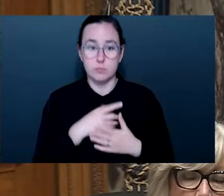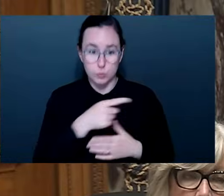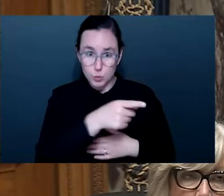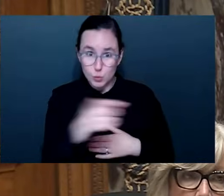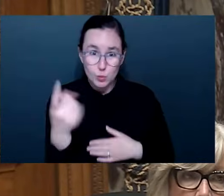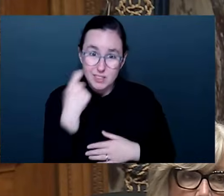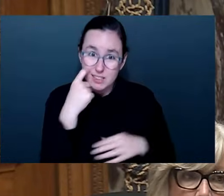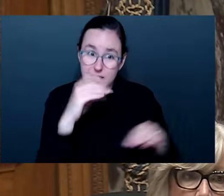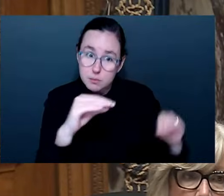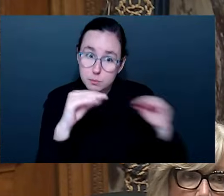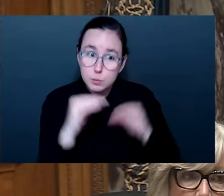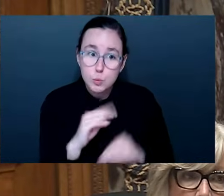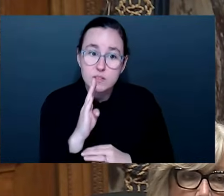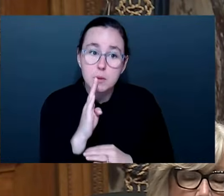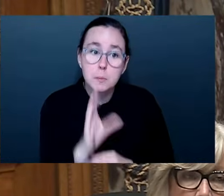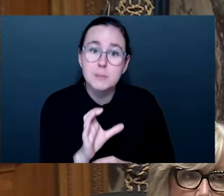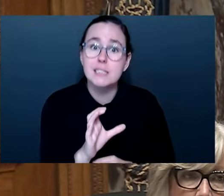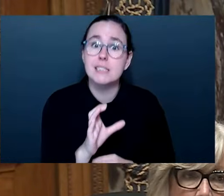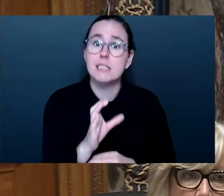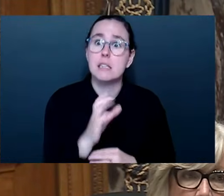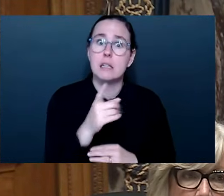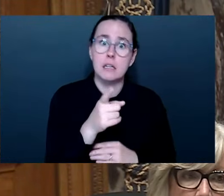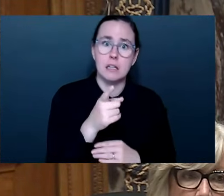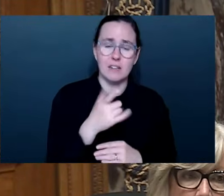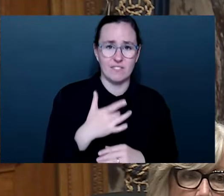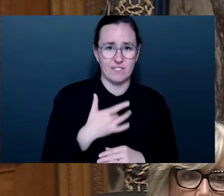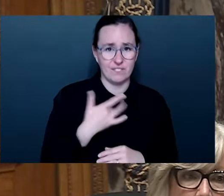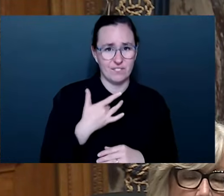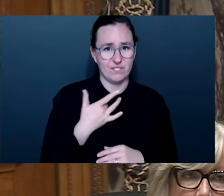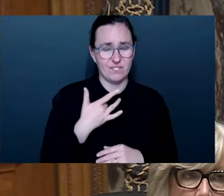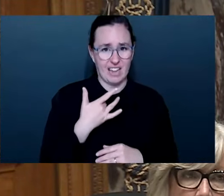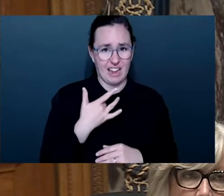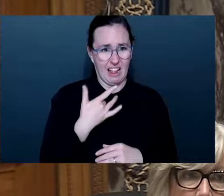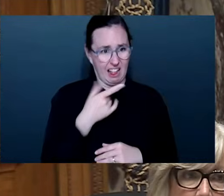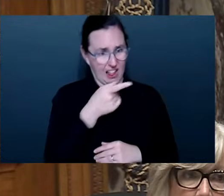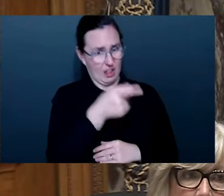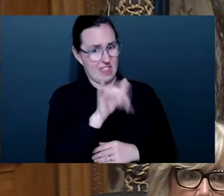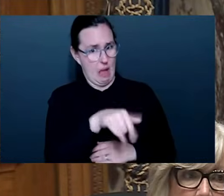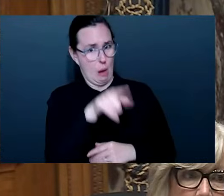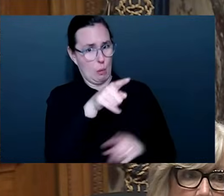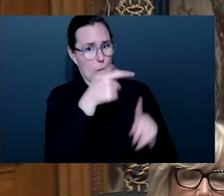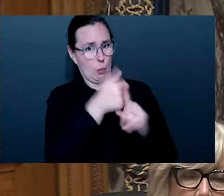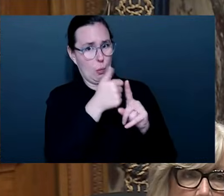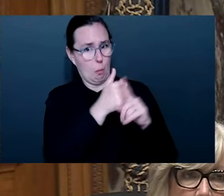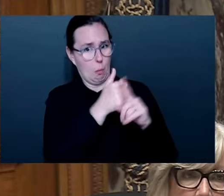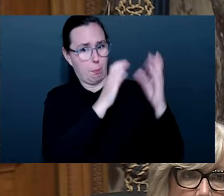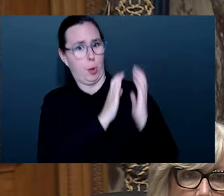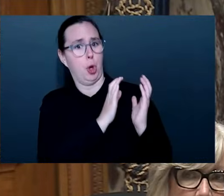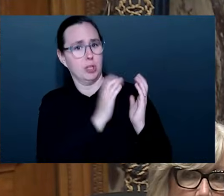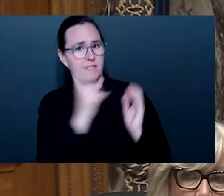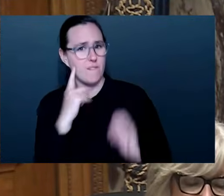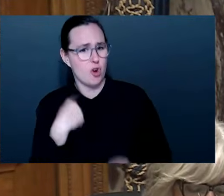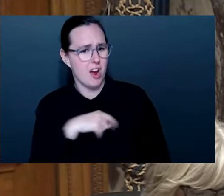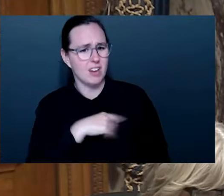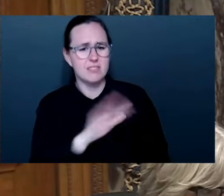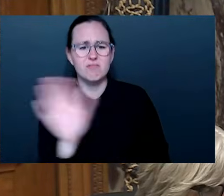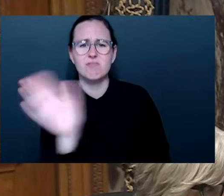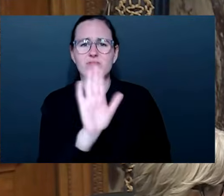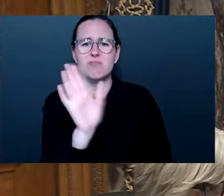You are welcome here, and I wish you and your families all the very best in your new home. Thank you, Mr. Speaker.